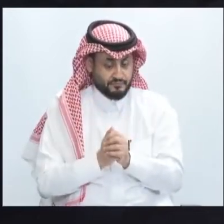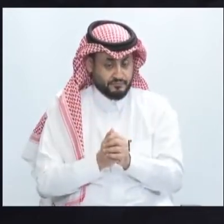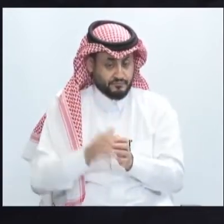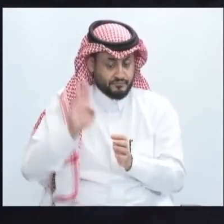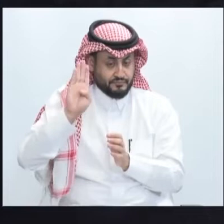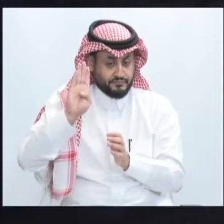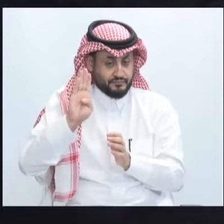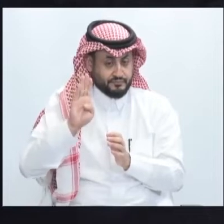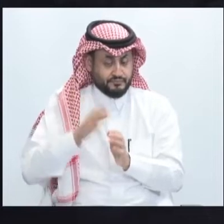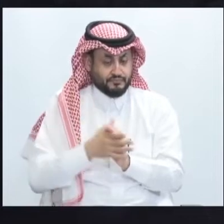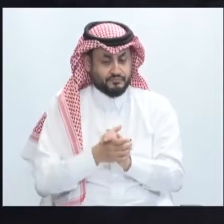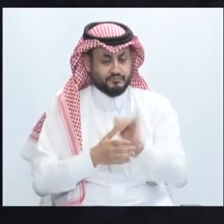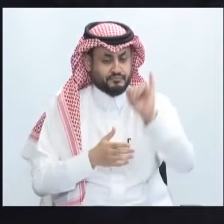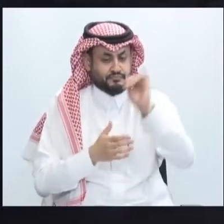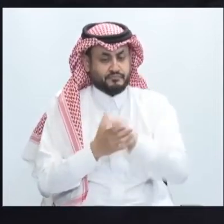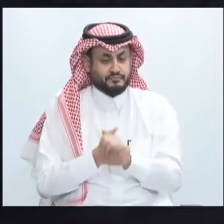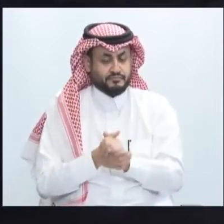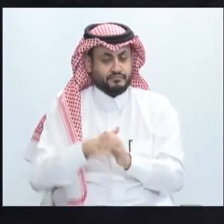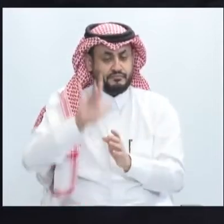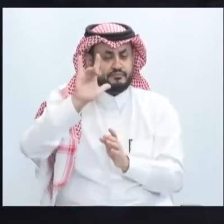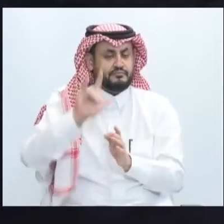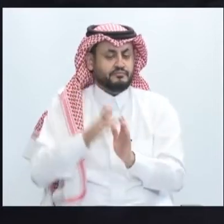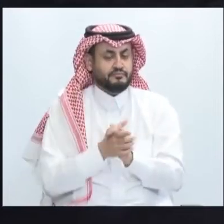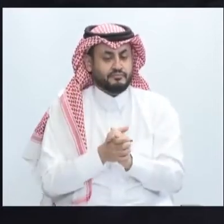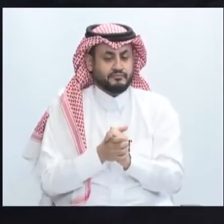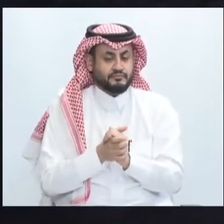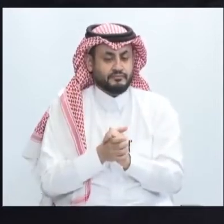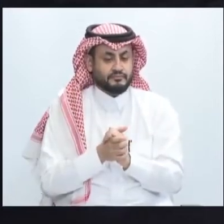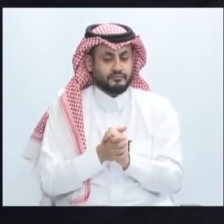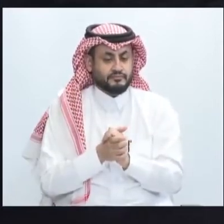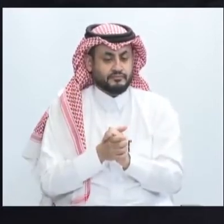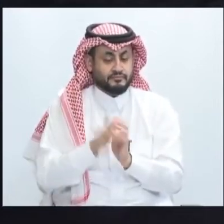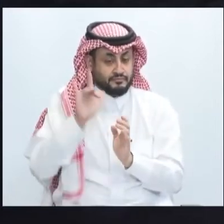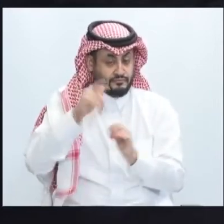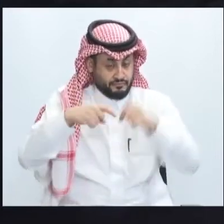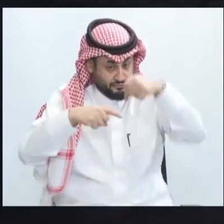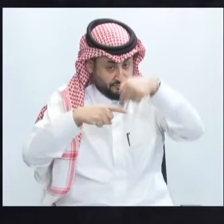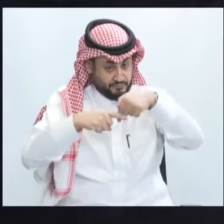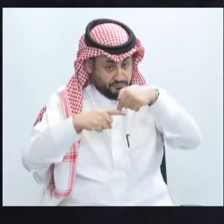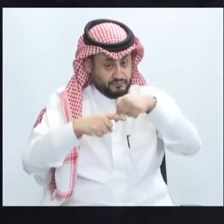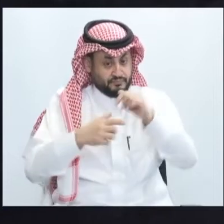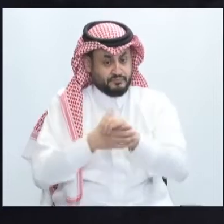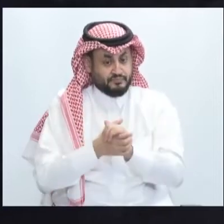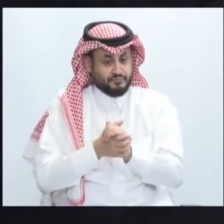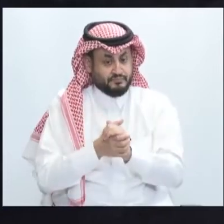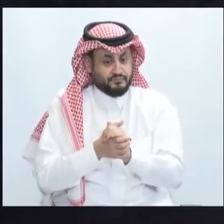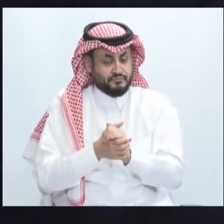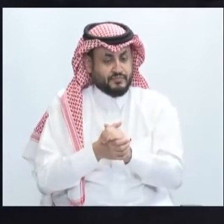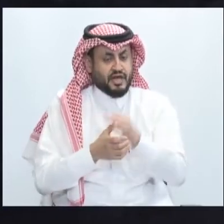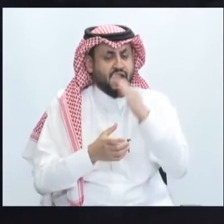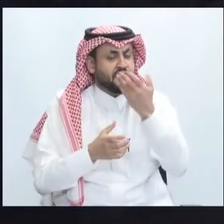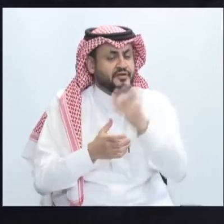B? It is tall. What about the letter Y? It is tail. Excellent. Tail. Say it with